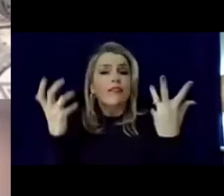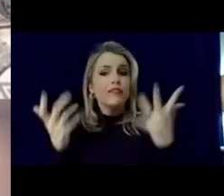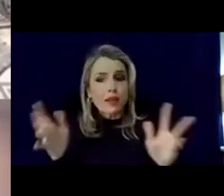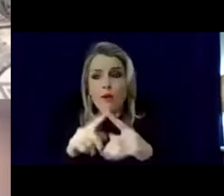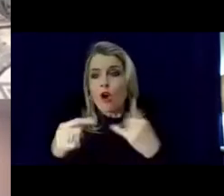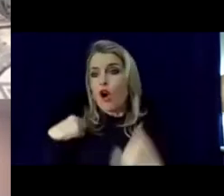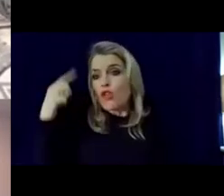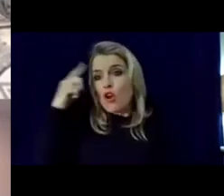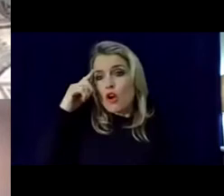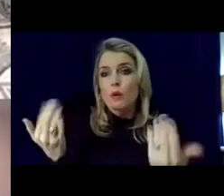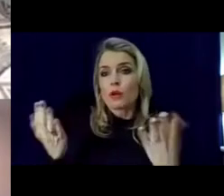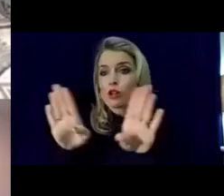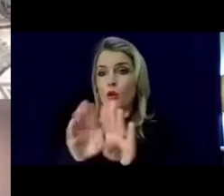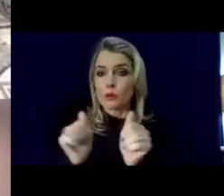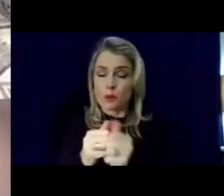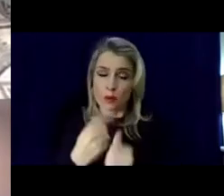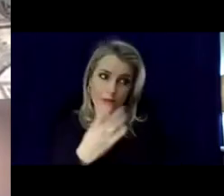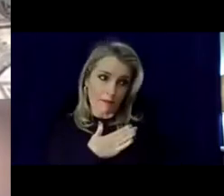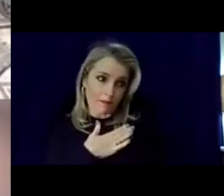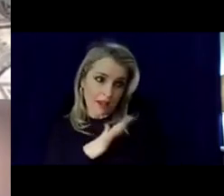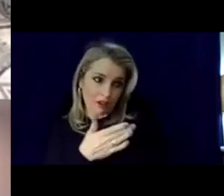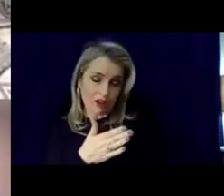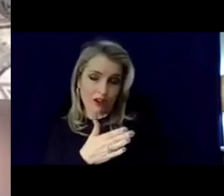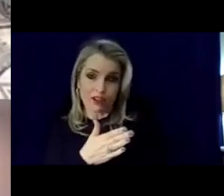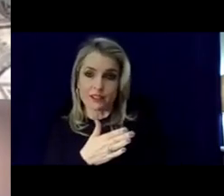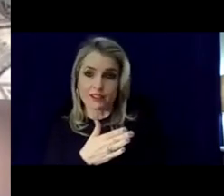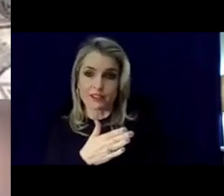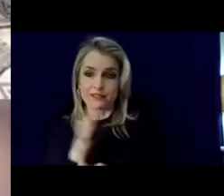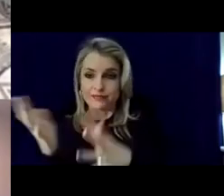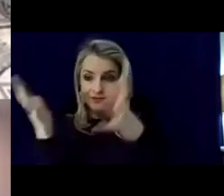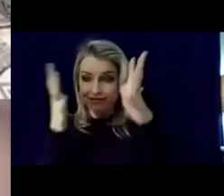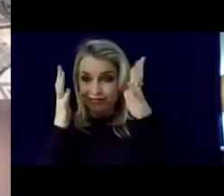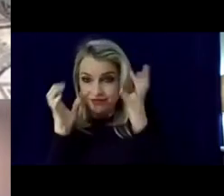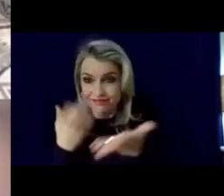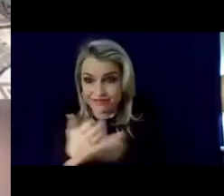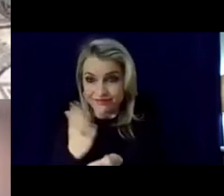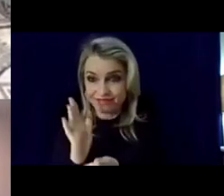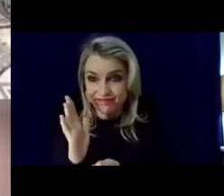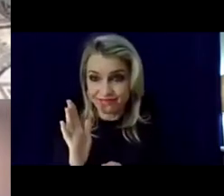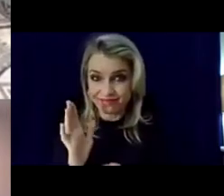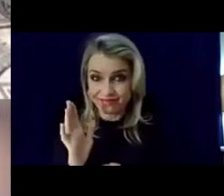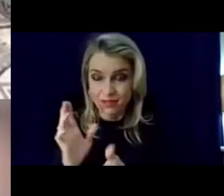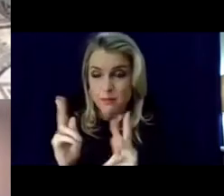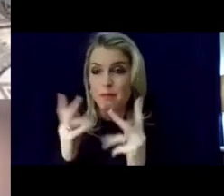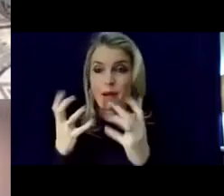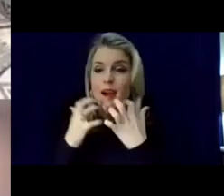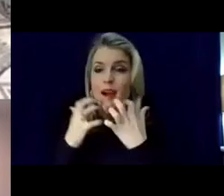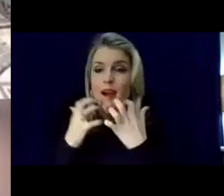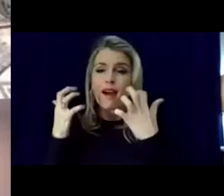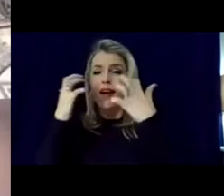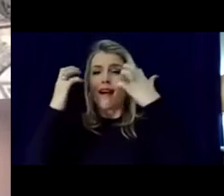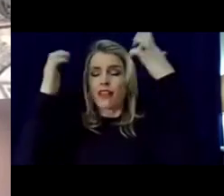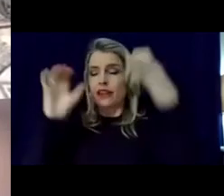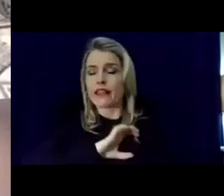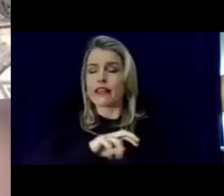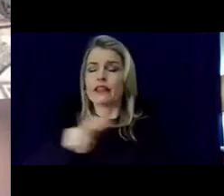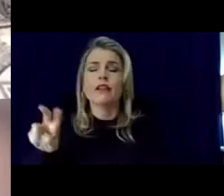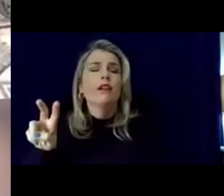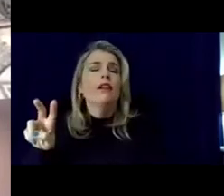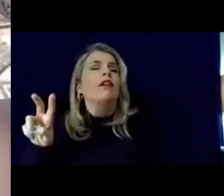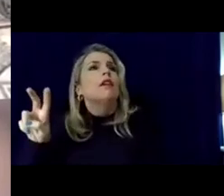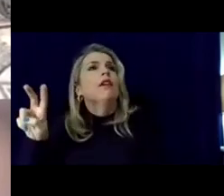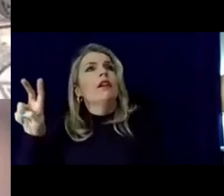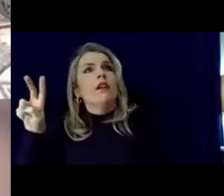I thought I would close this out with one of my songs. That I? The crowd whoops. Clinton's scowl softens